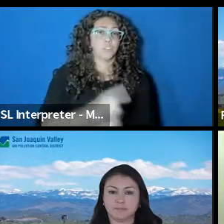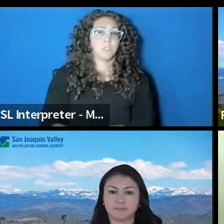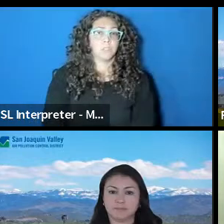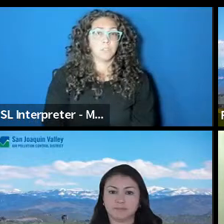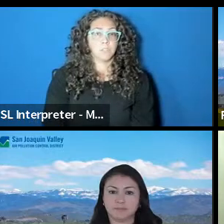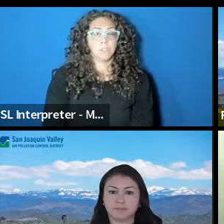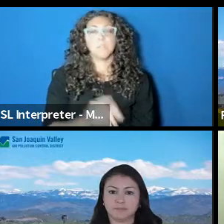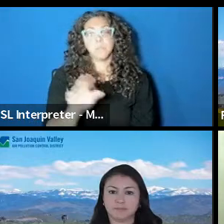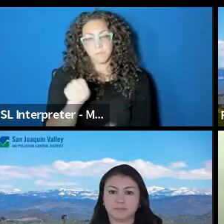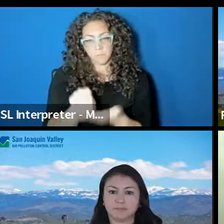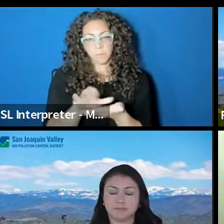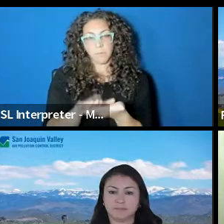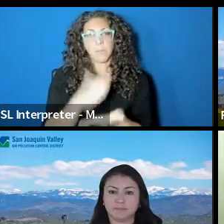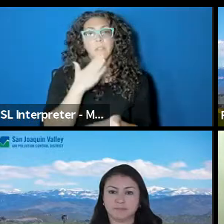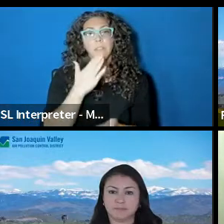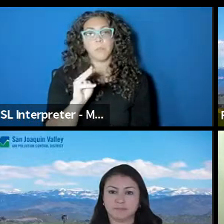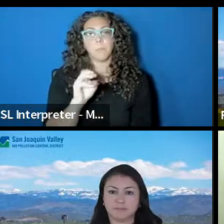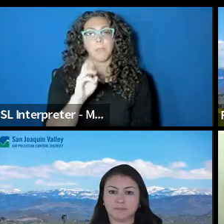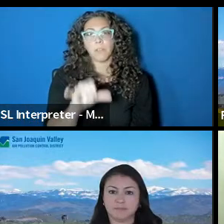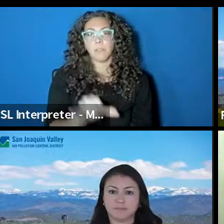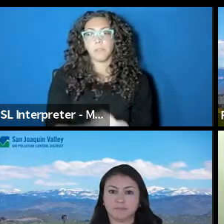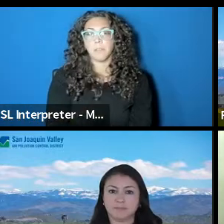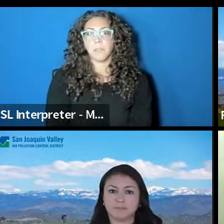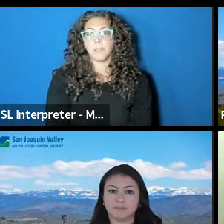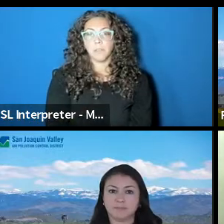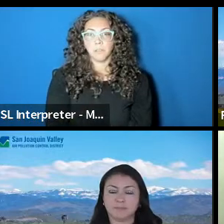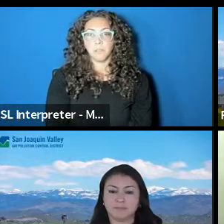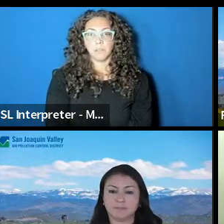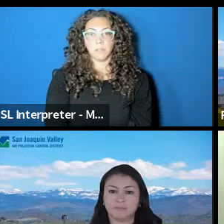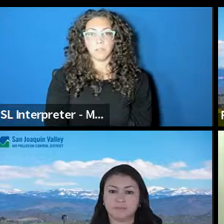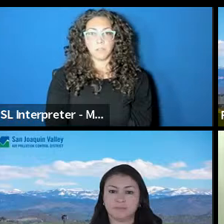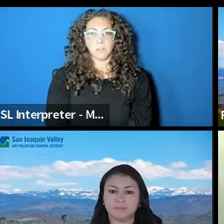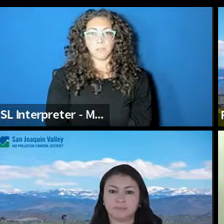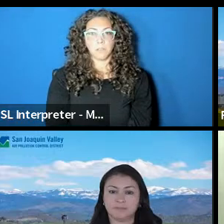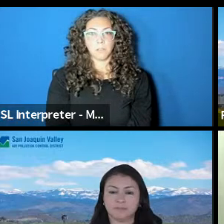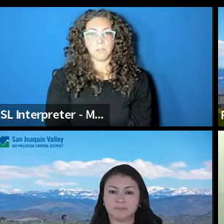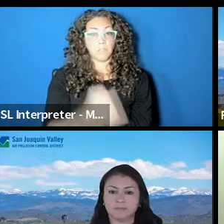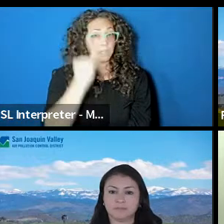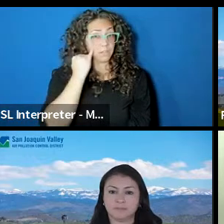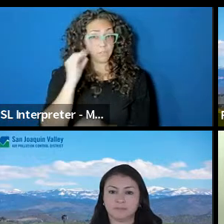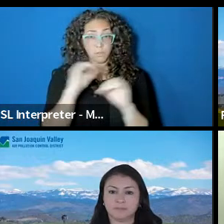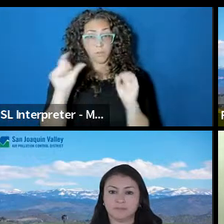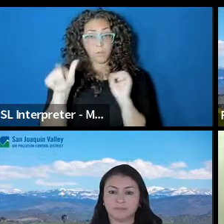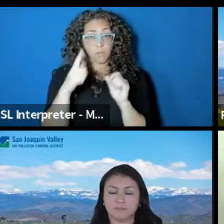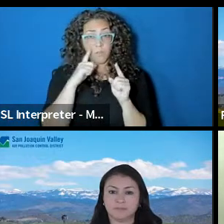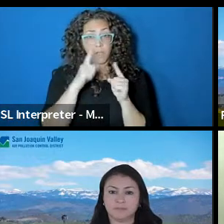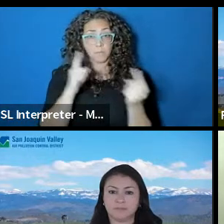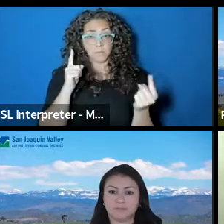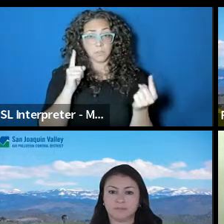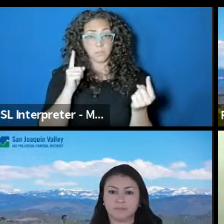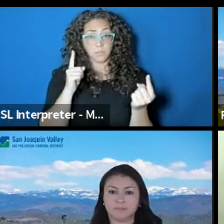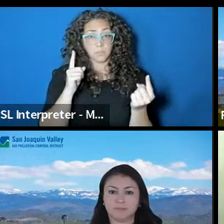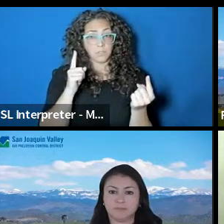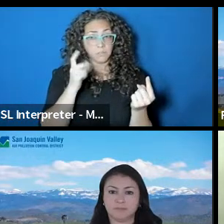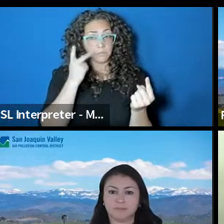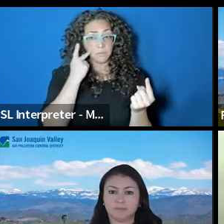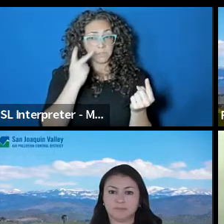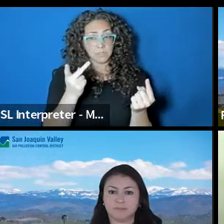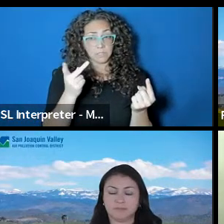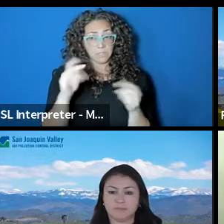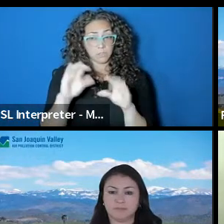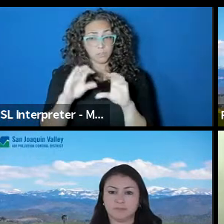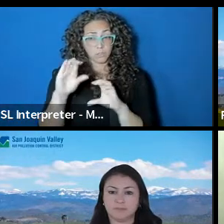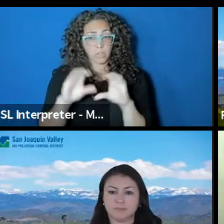Noted. Thank you, Mary Elizabeth. If there is no other opposition, which I do not see in the